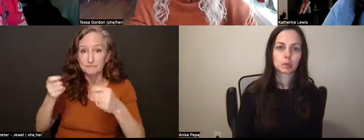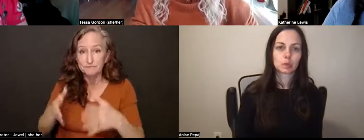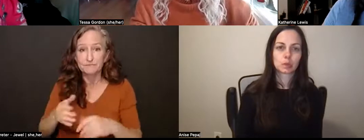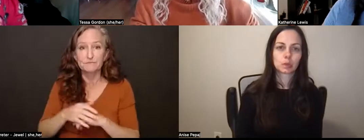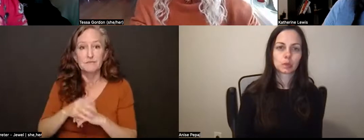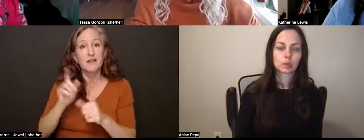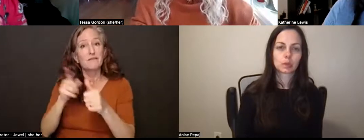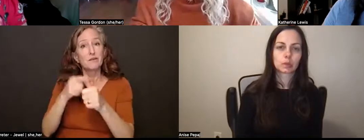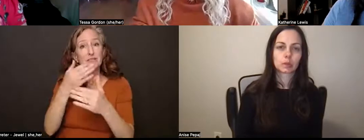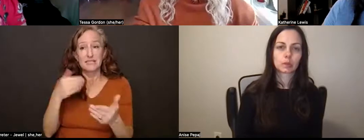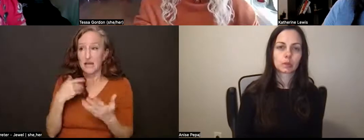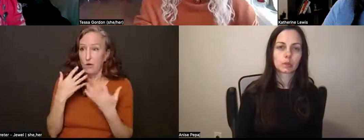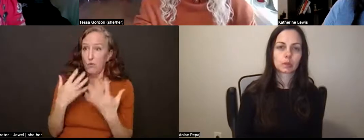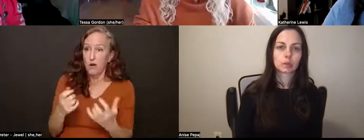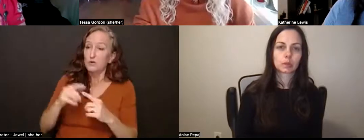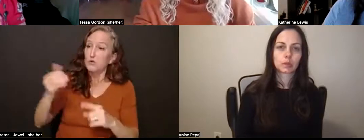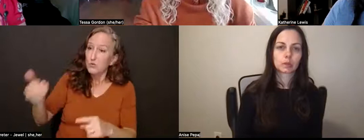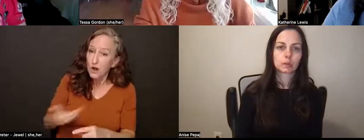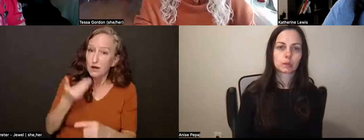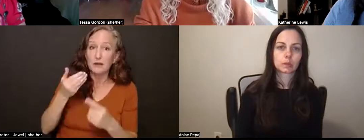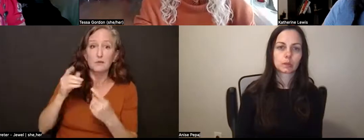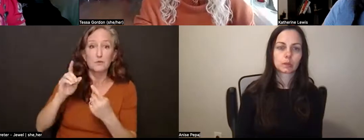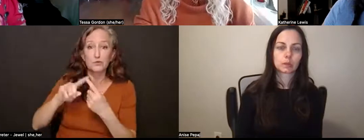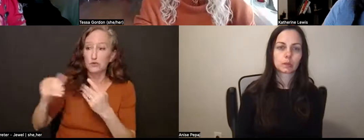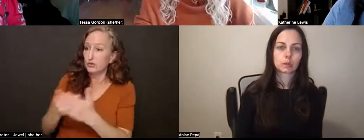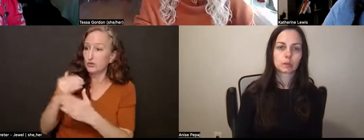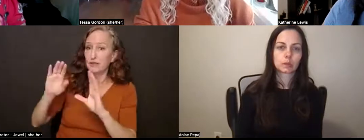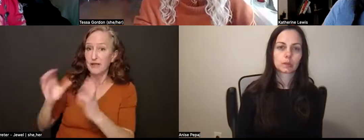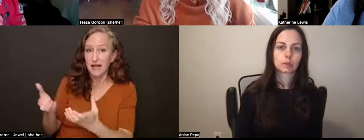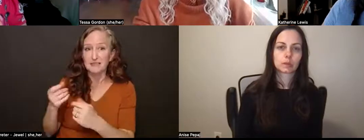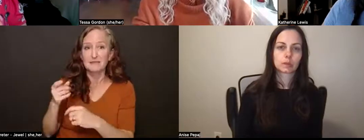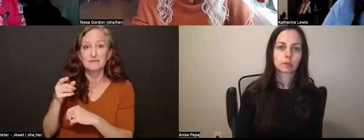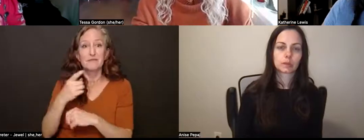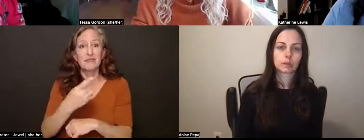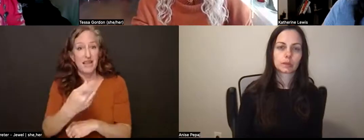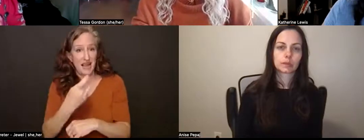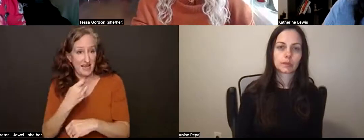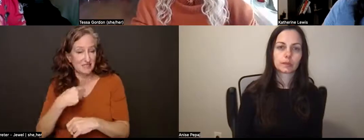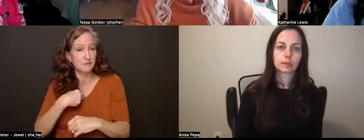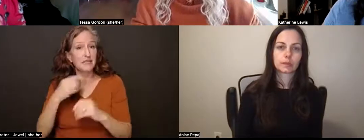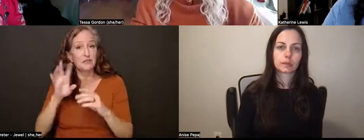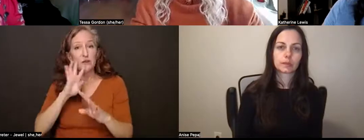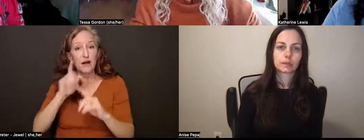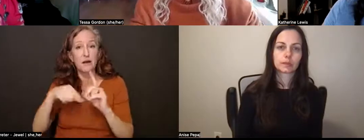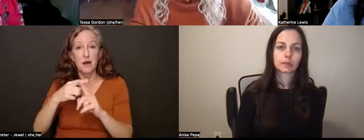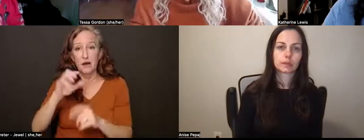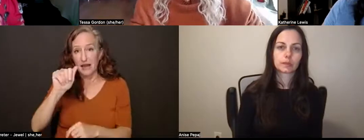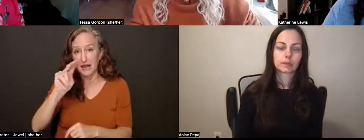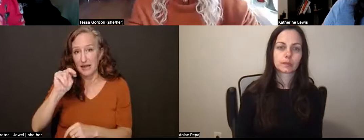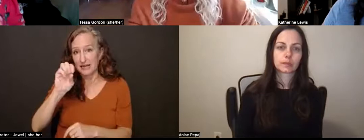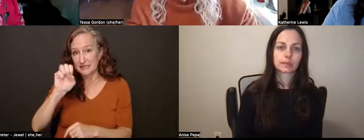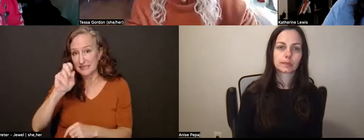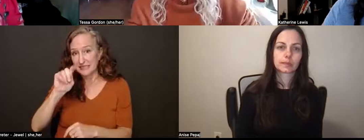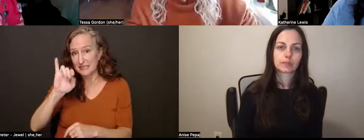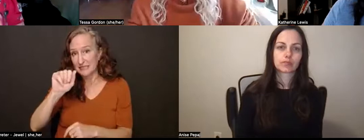new class. And they asked me to speak about anesthesiology as a career pathway. And I also put my story in it. When I told one of my colleagues, they were like,